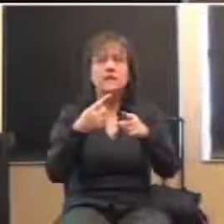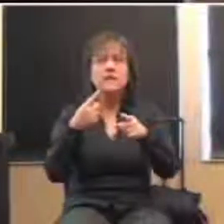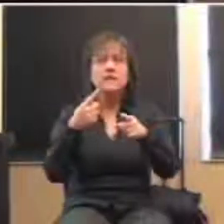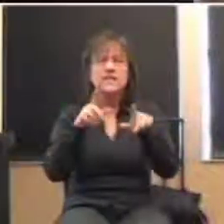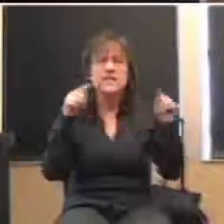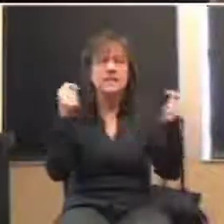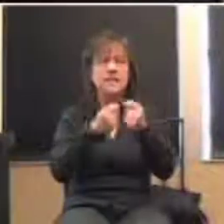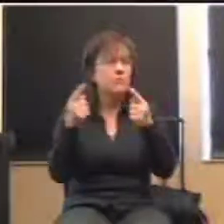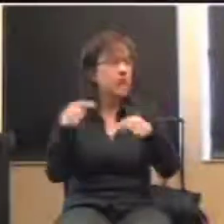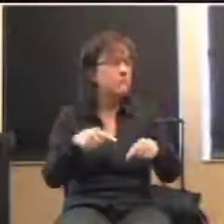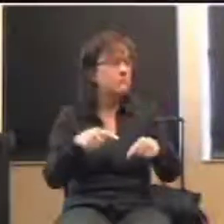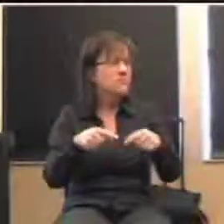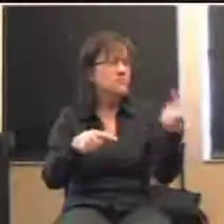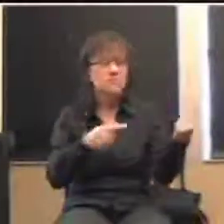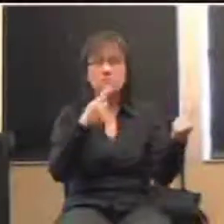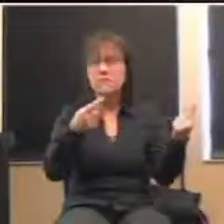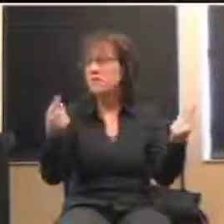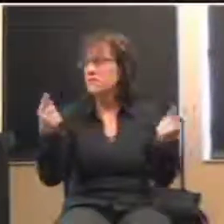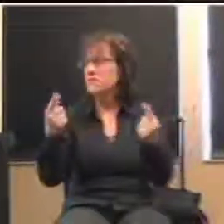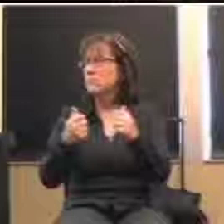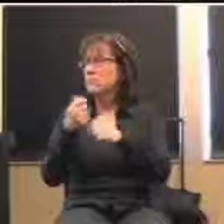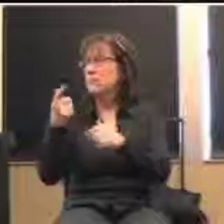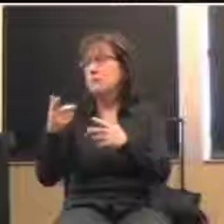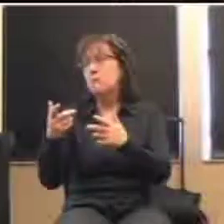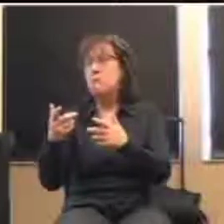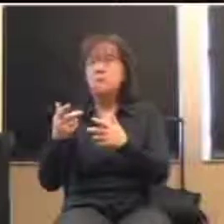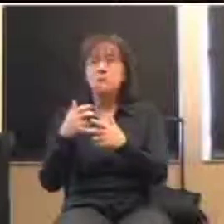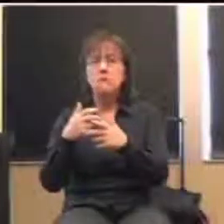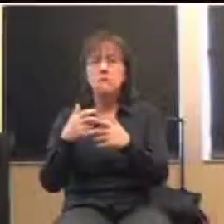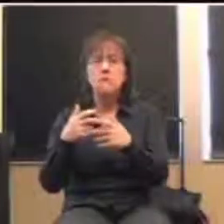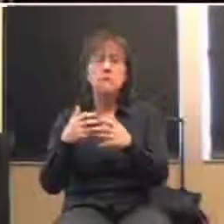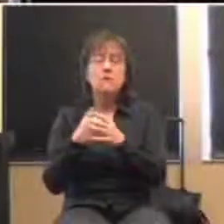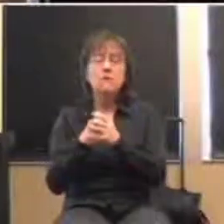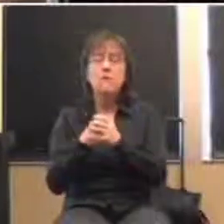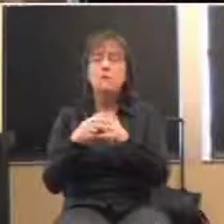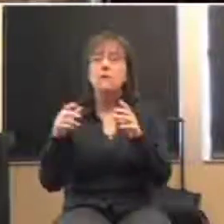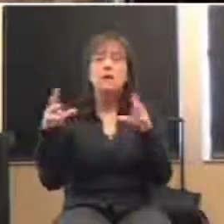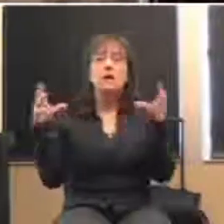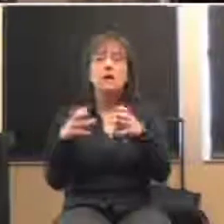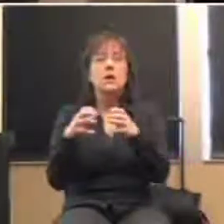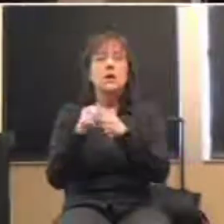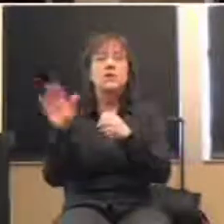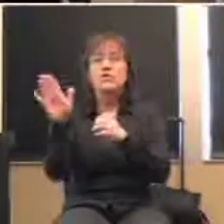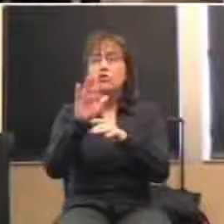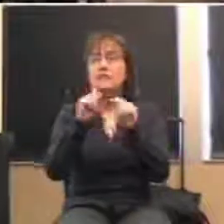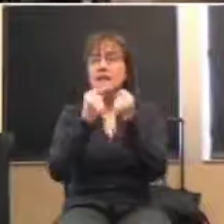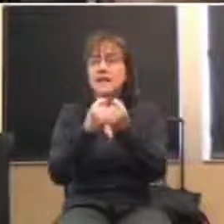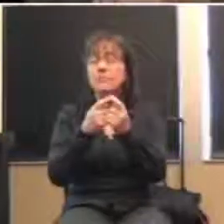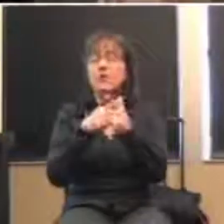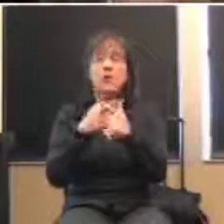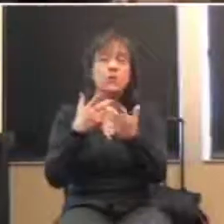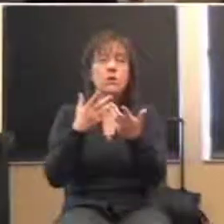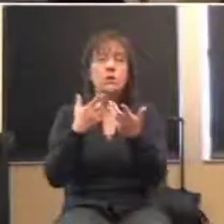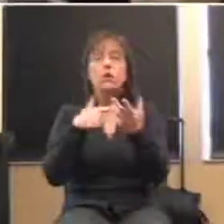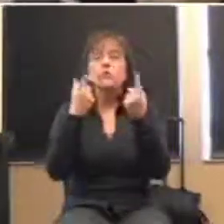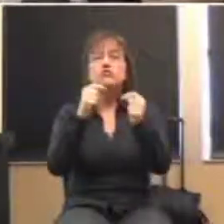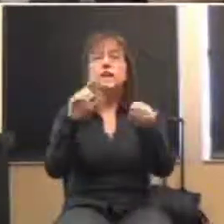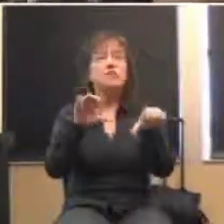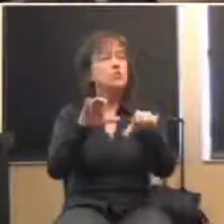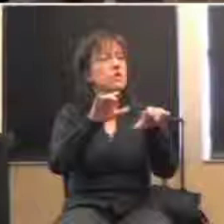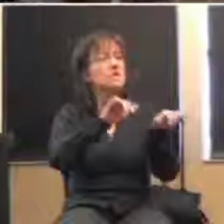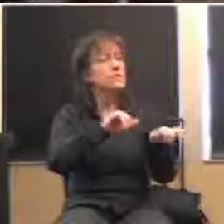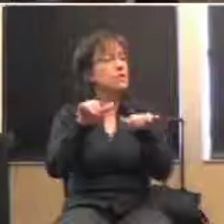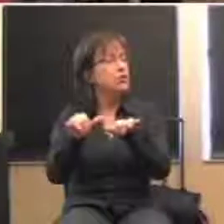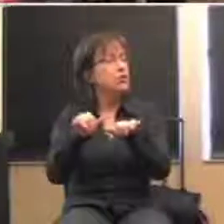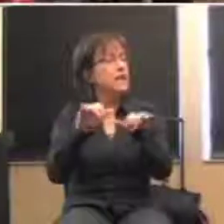Probably most of you, right? So if you can gather with your team, we're kind of going to do a similar activity